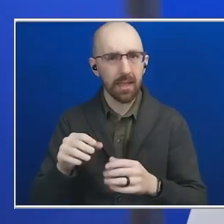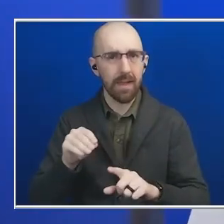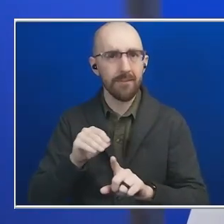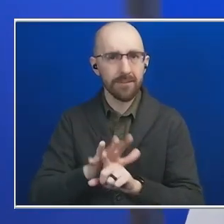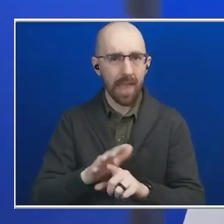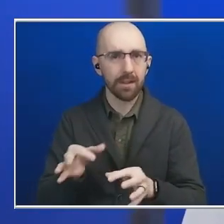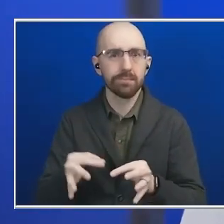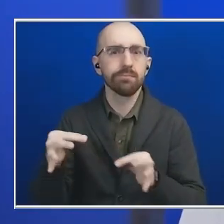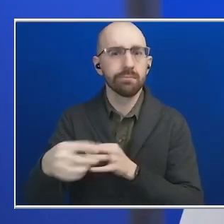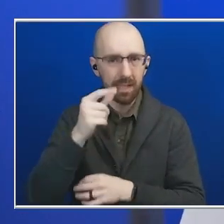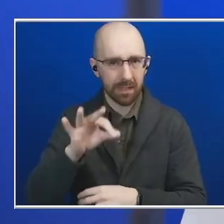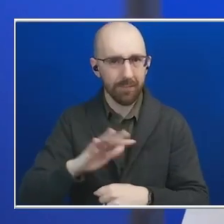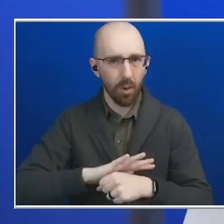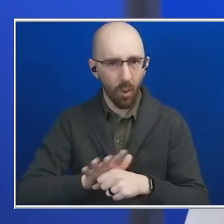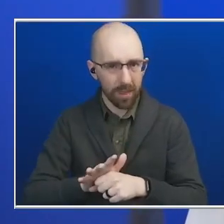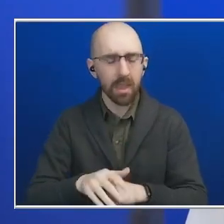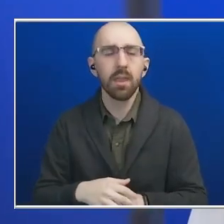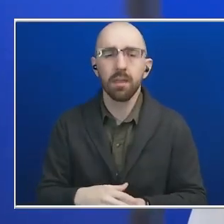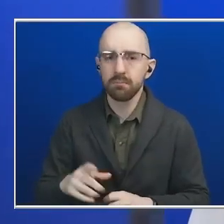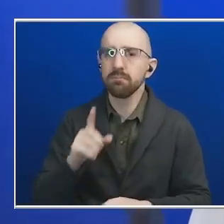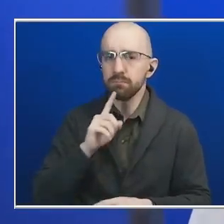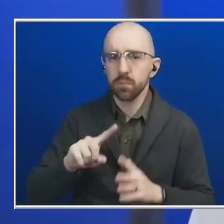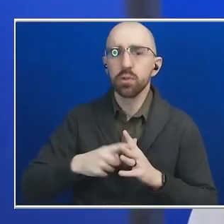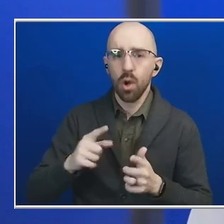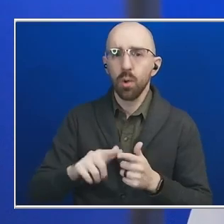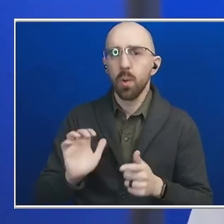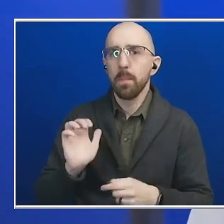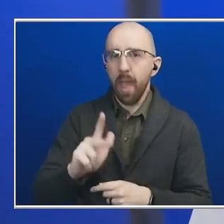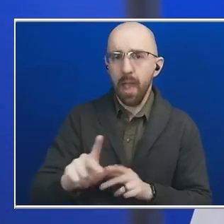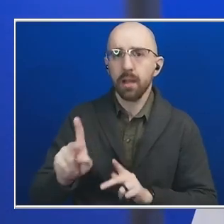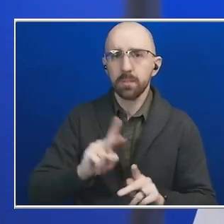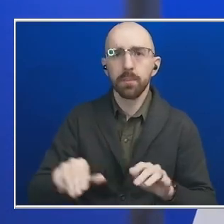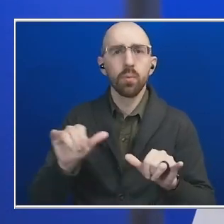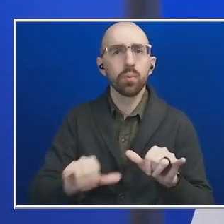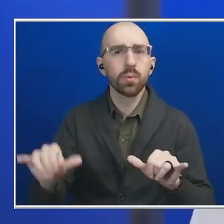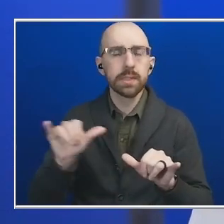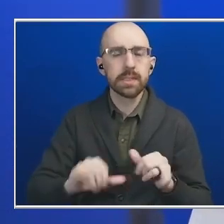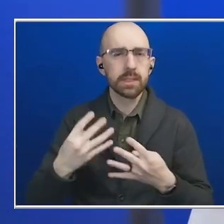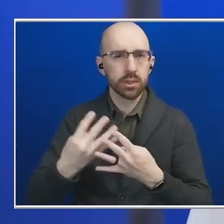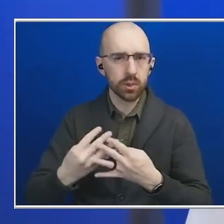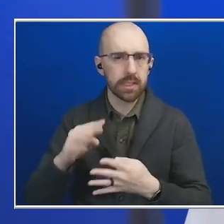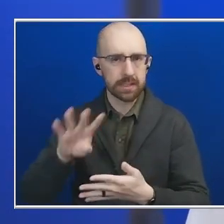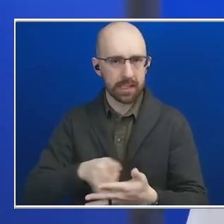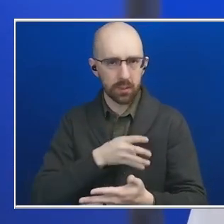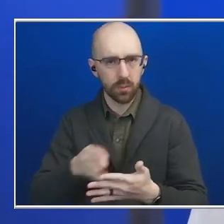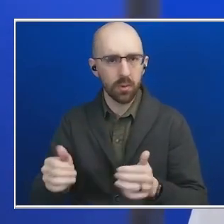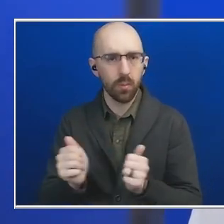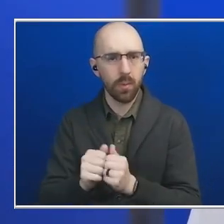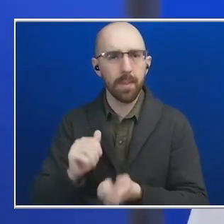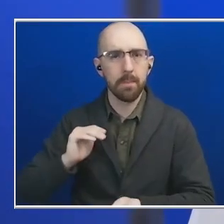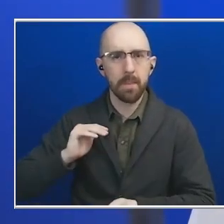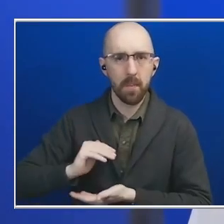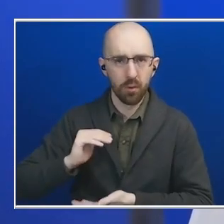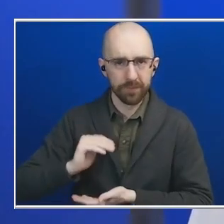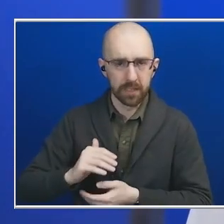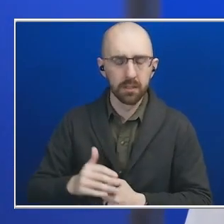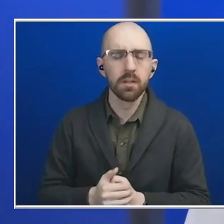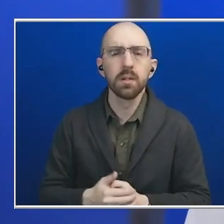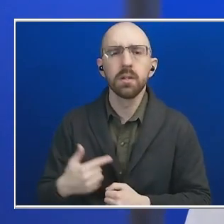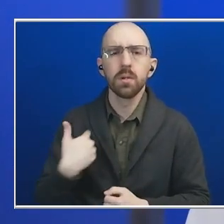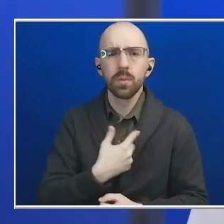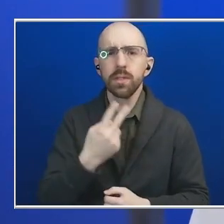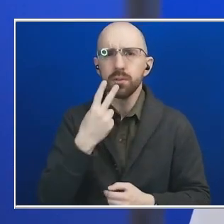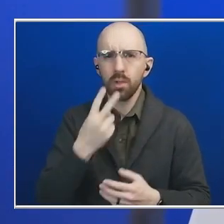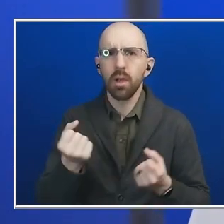slowly starting to get back into people being in their routine screening schedules when it comes to mammography. We saw a lot of delays really